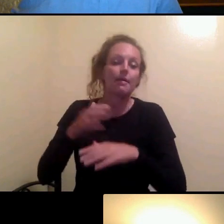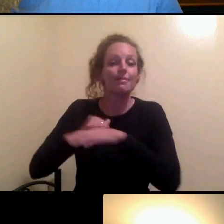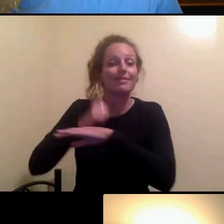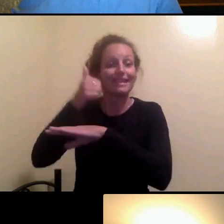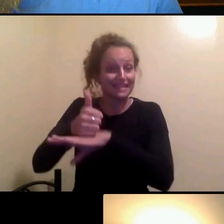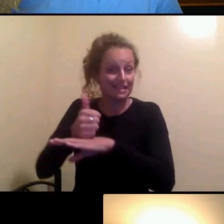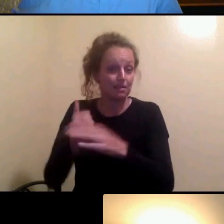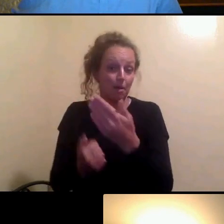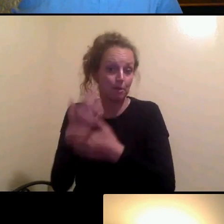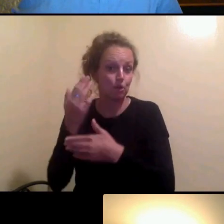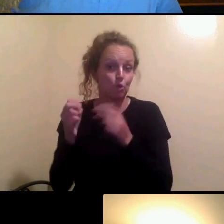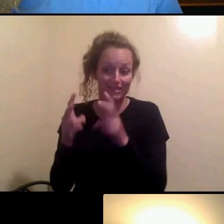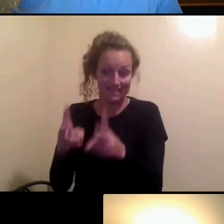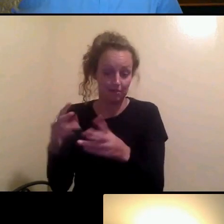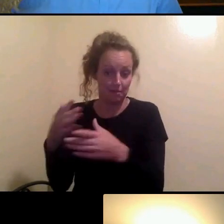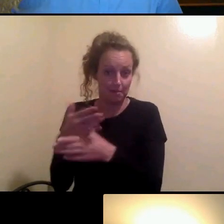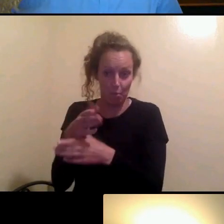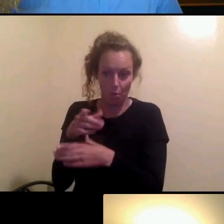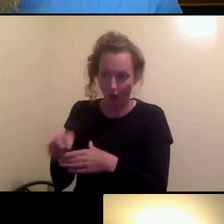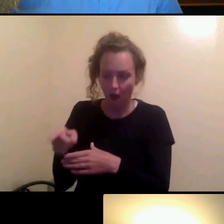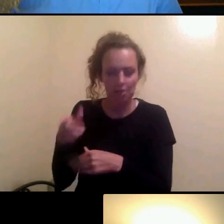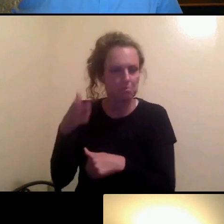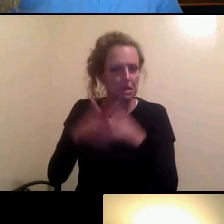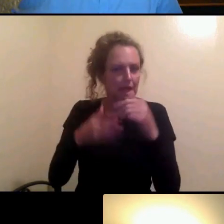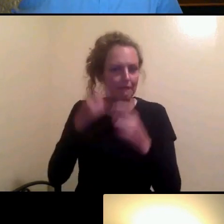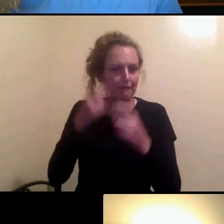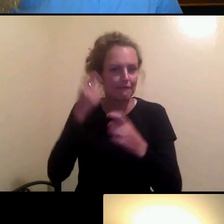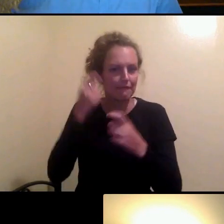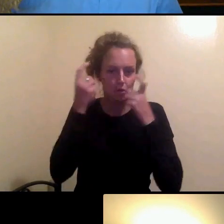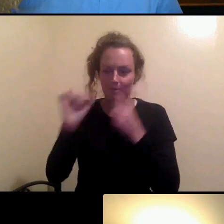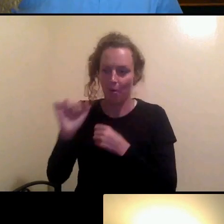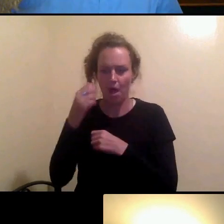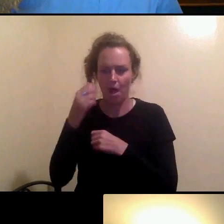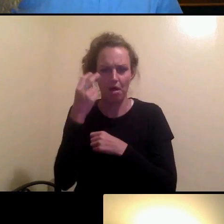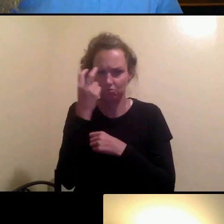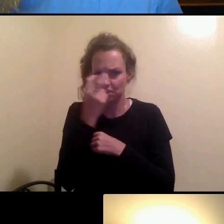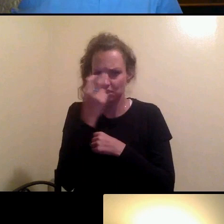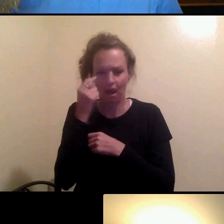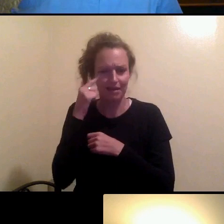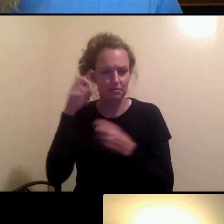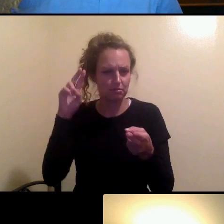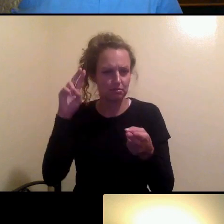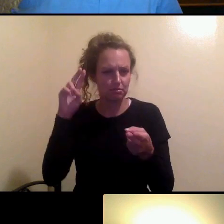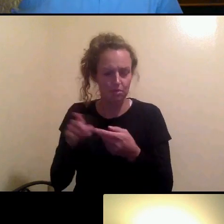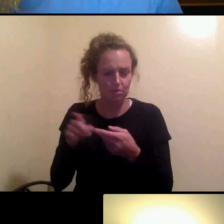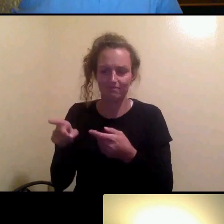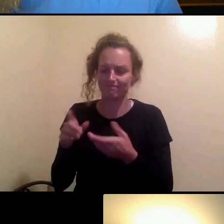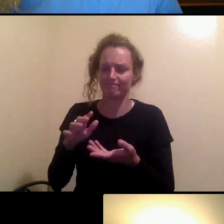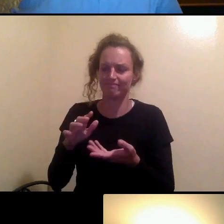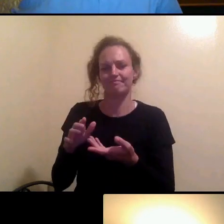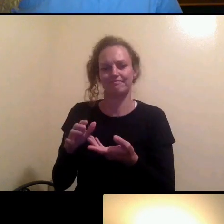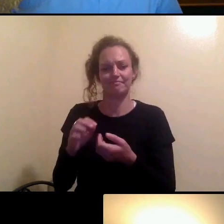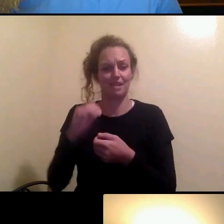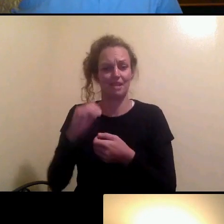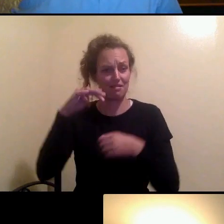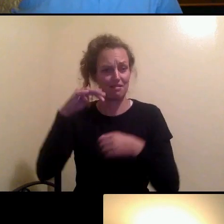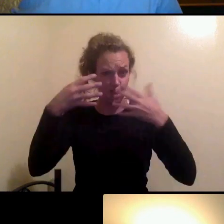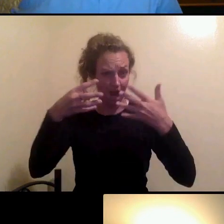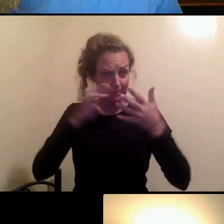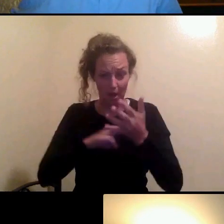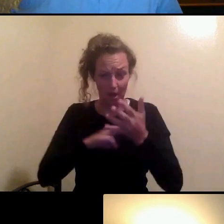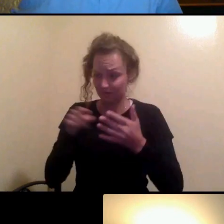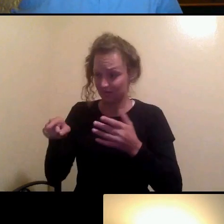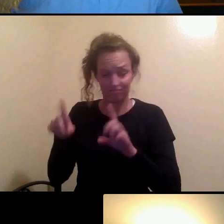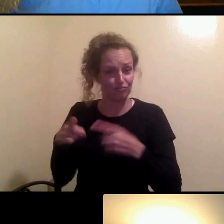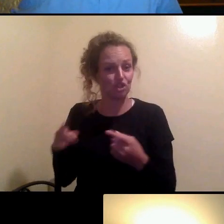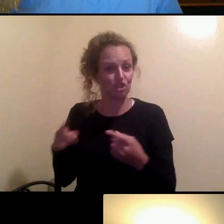think. And it literally took them 9 months for her to be able to do her job. So Debbie couldn't work for